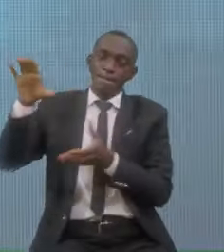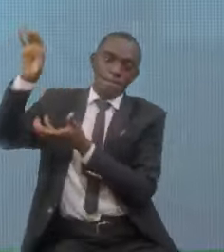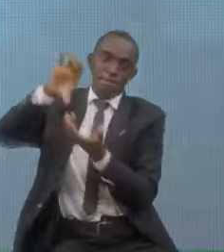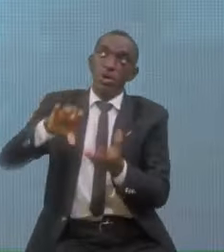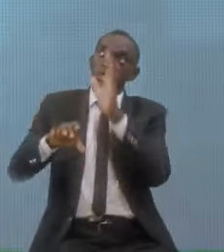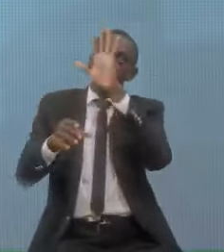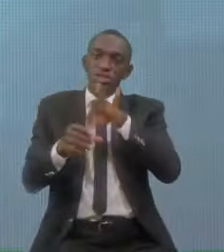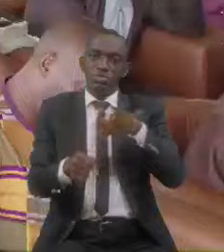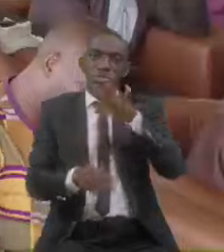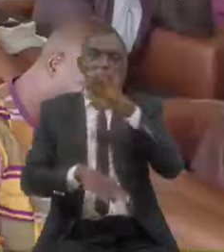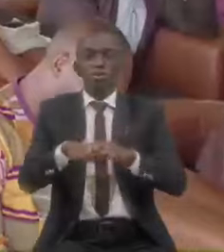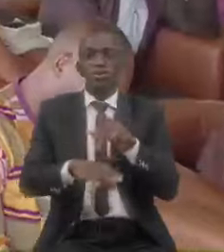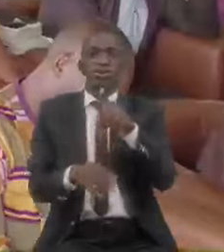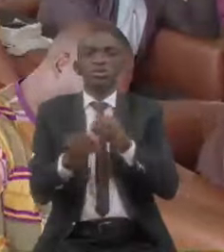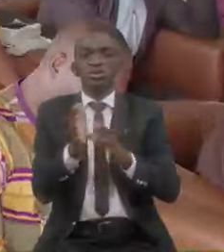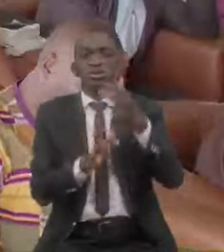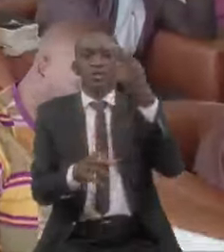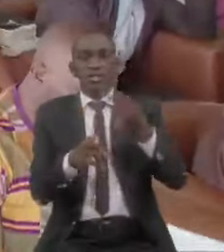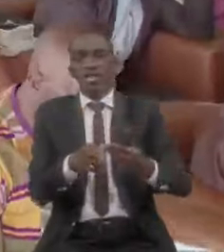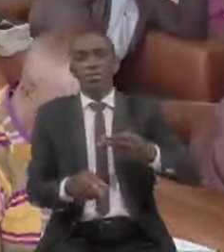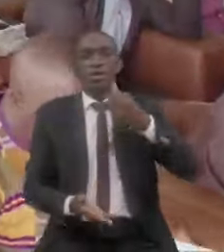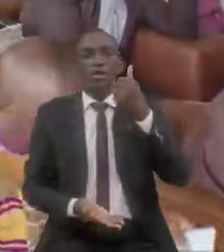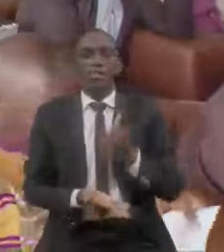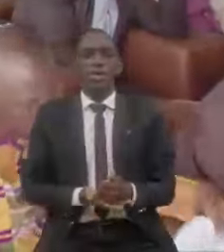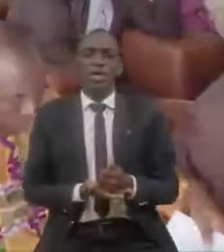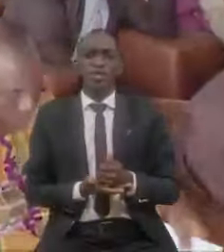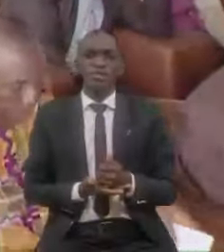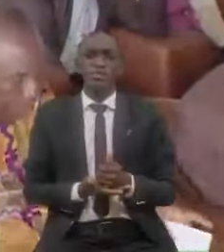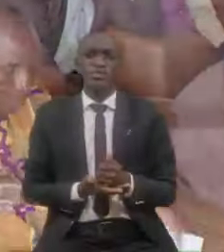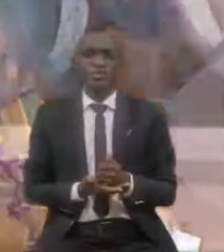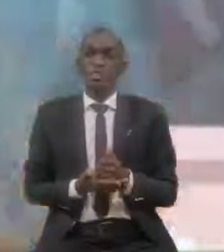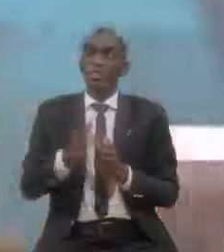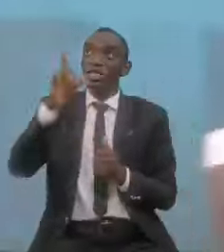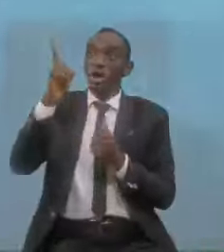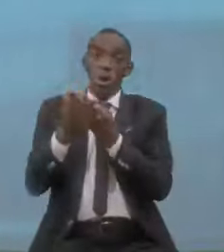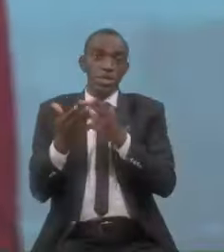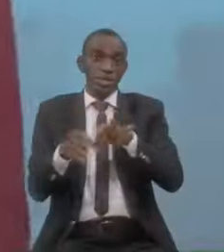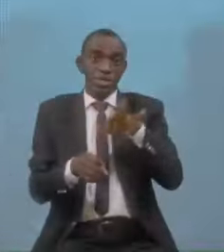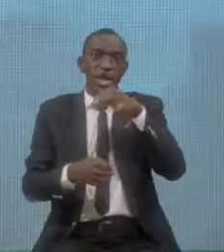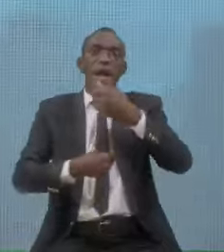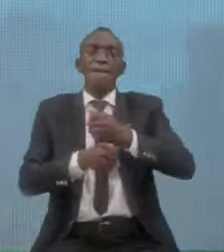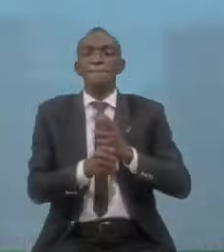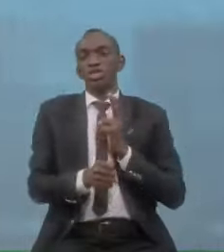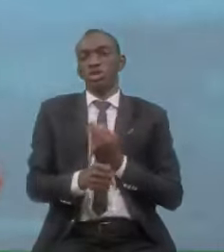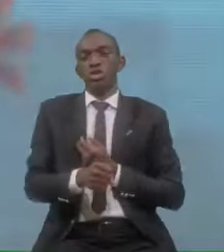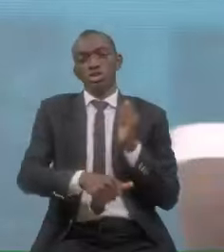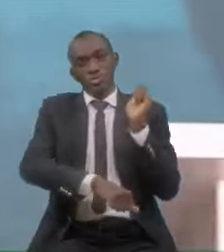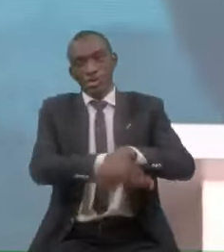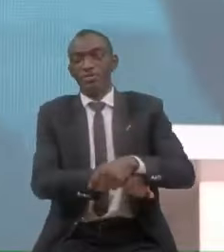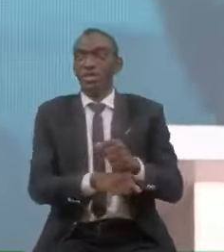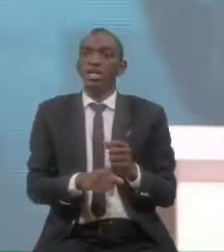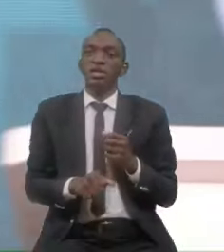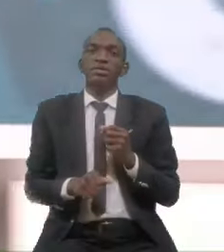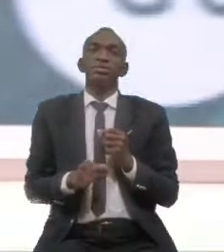in Jesus' name. The Holy Spirit that makes us prevail. I could tell you stories after stories from